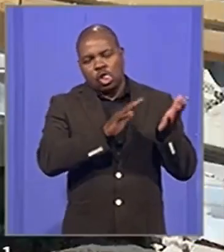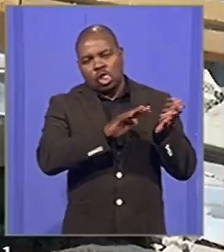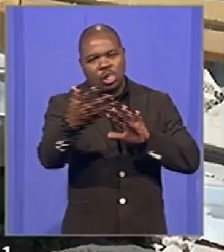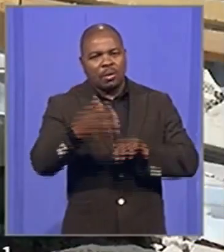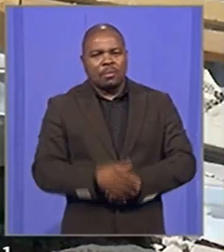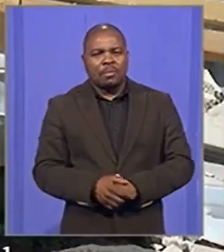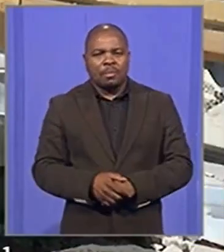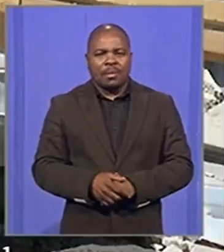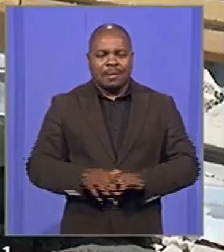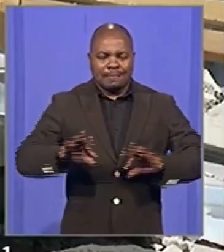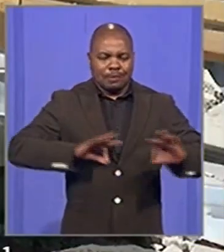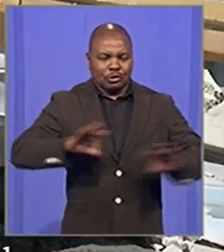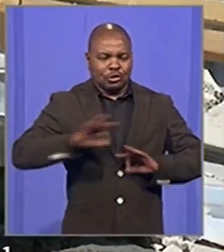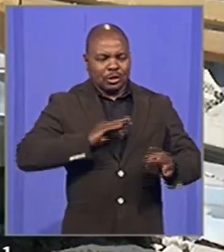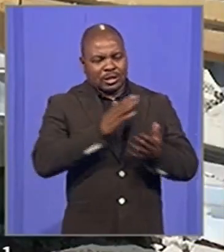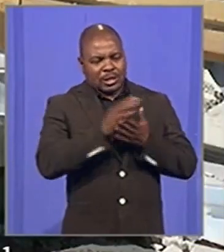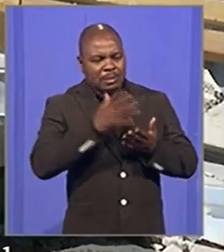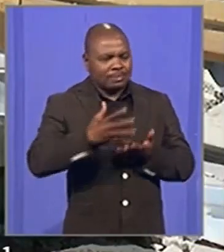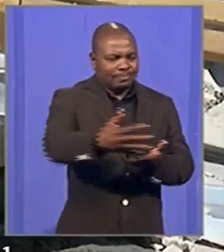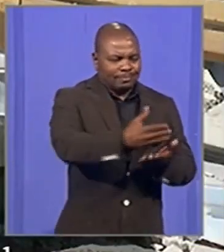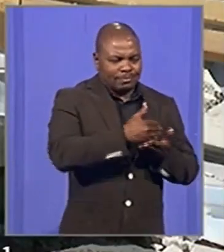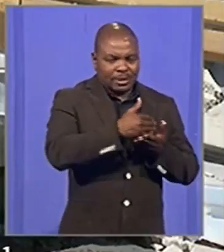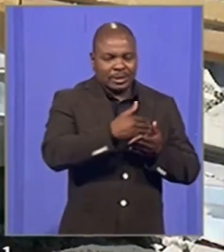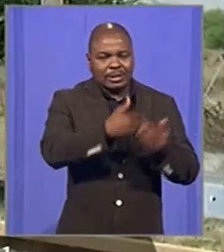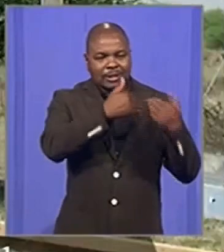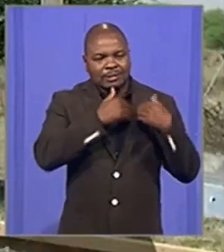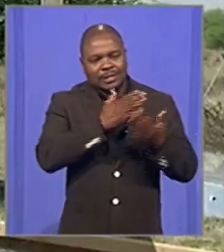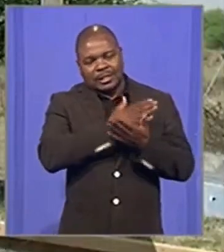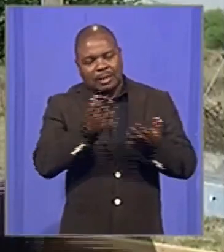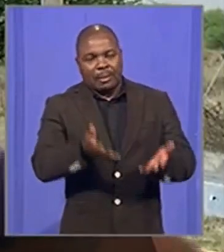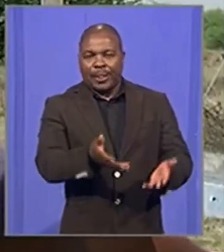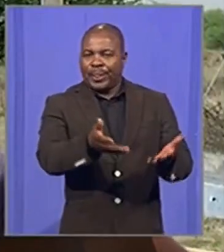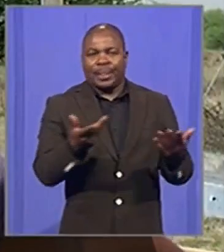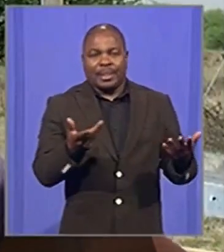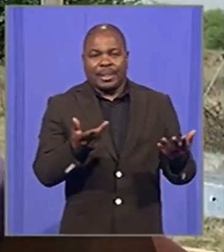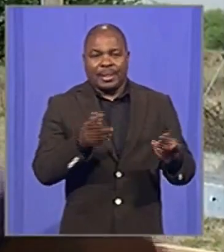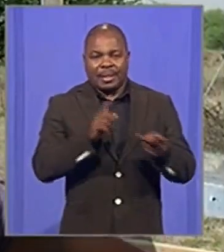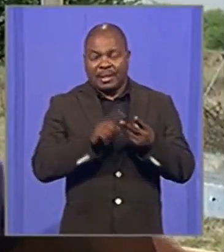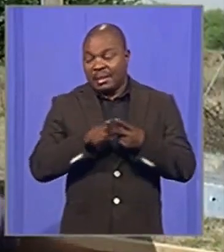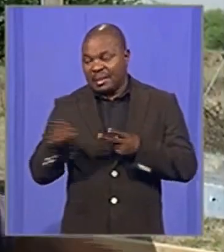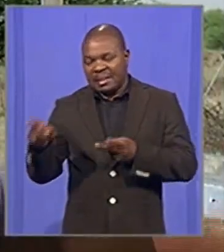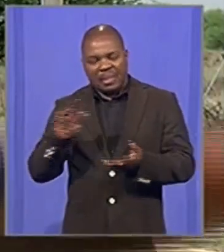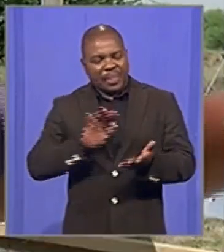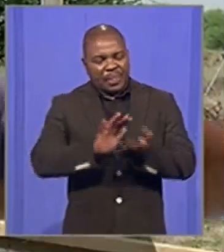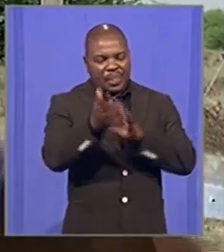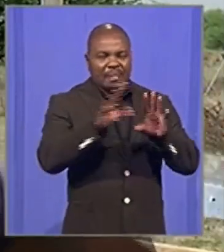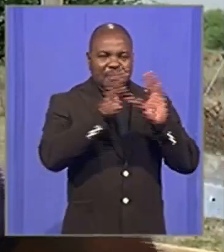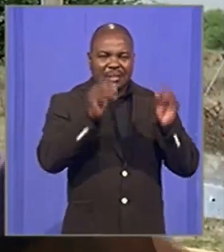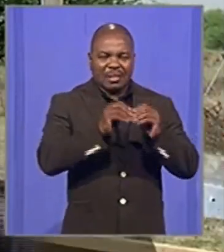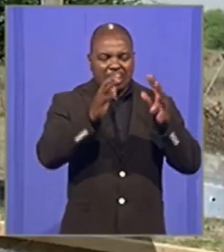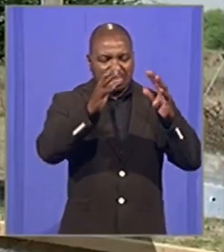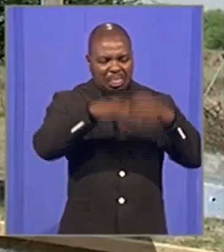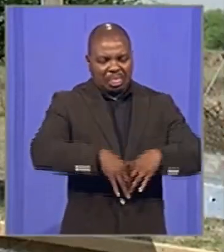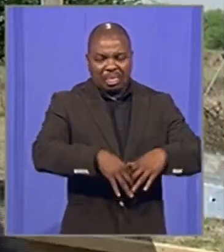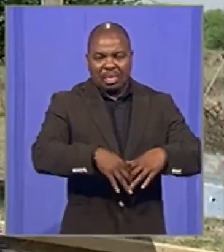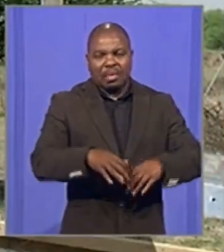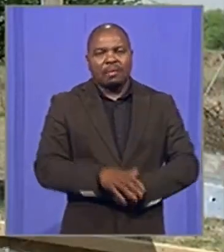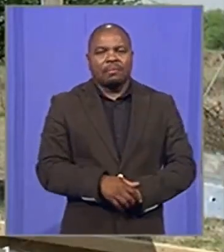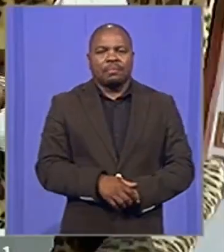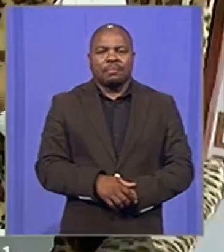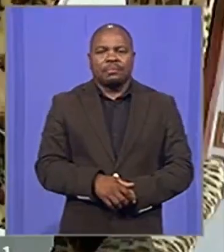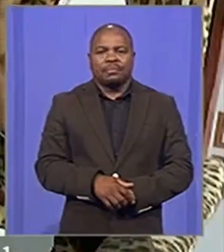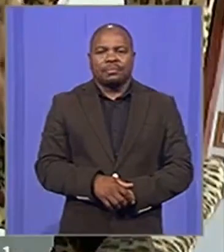e kgonne gore ba e ntshe ba e save e nngwe ga ba gona e nngwe ba e sentse kao fela mona e wetswe ke yona ditena tse kao